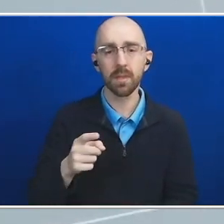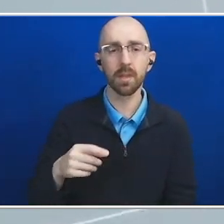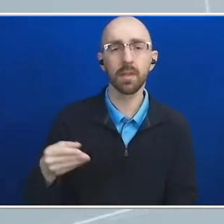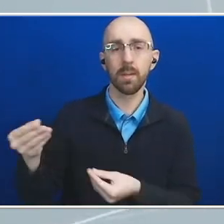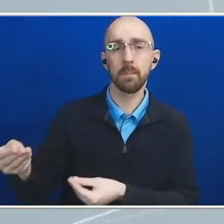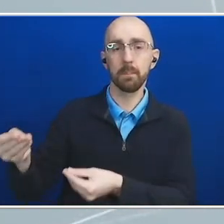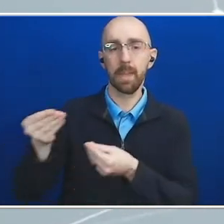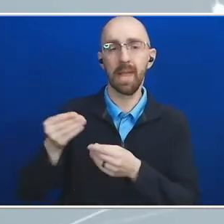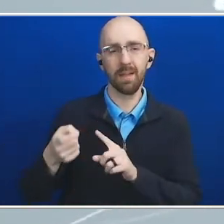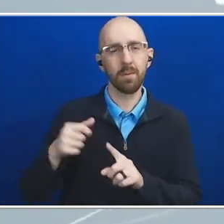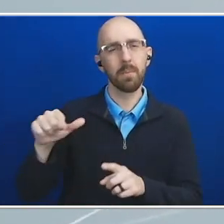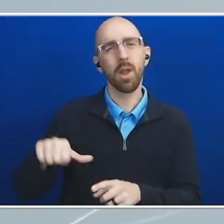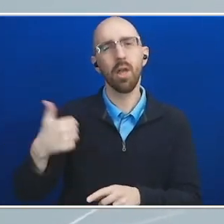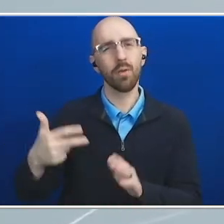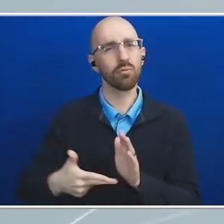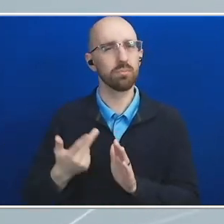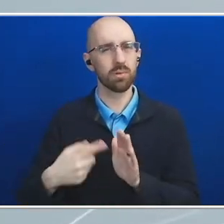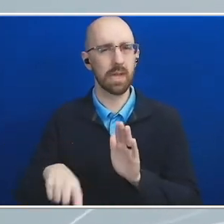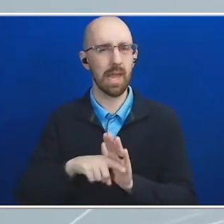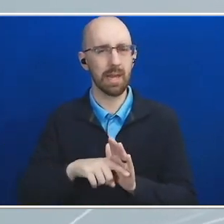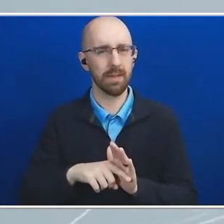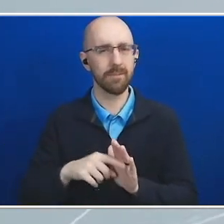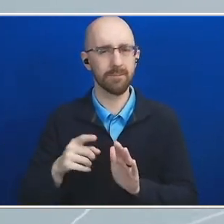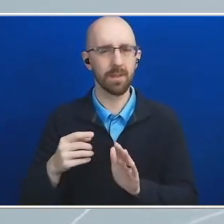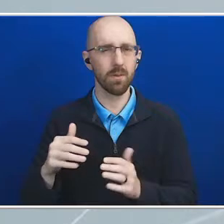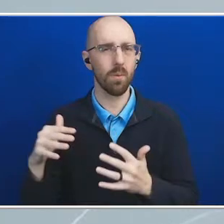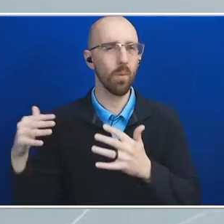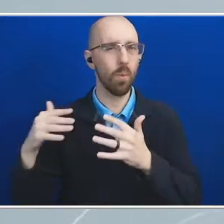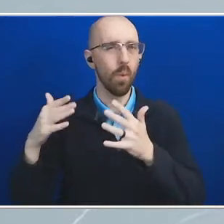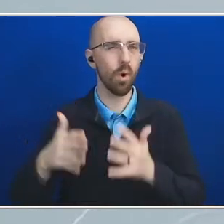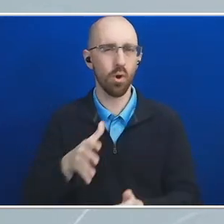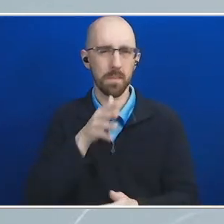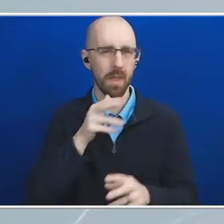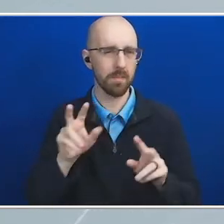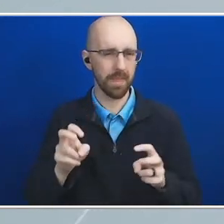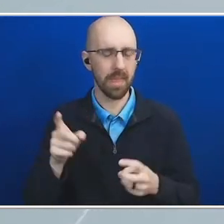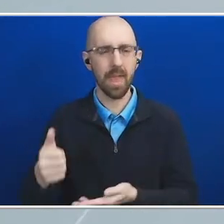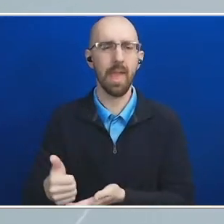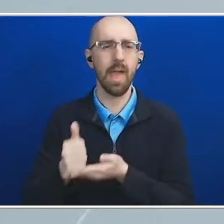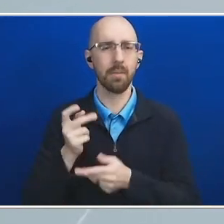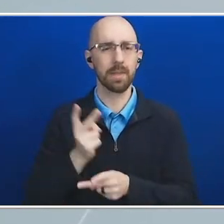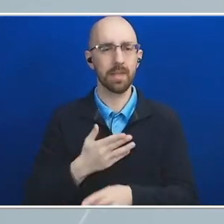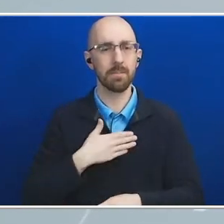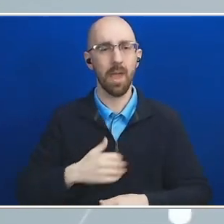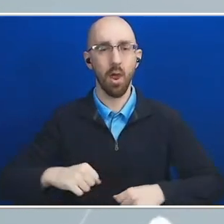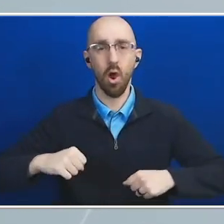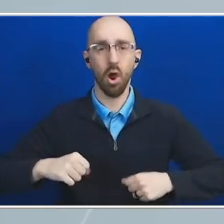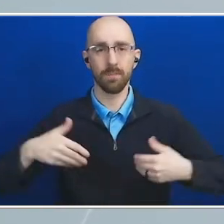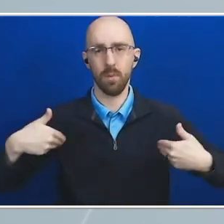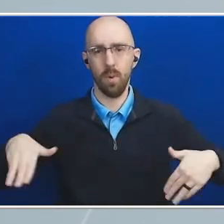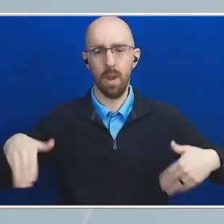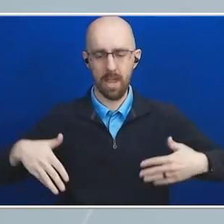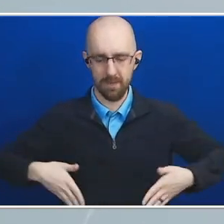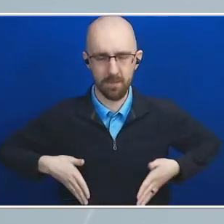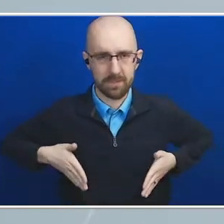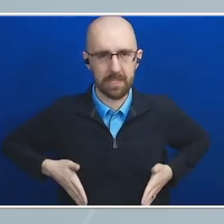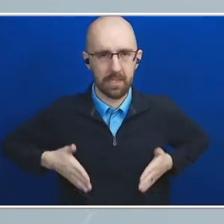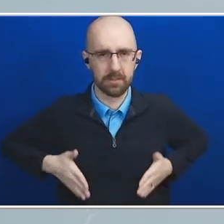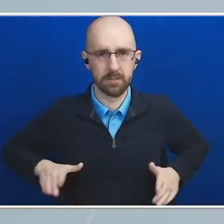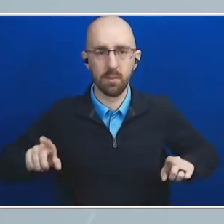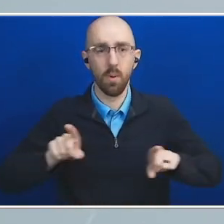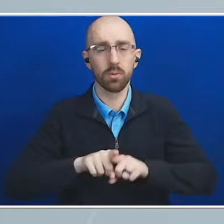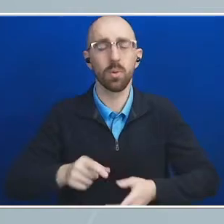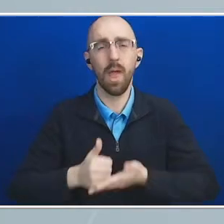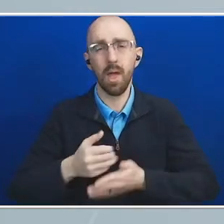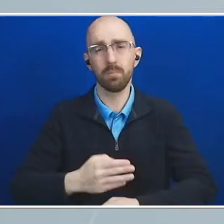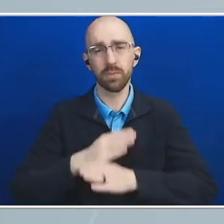triple negative warrior mom, and it just helped keep my arms away from my sides, and then it also helped protect my chest, like